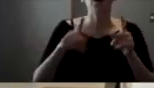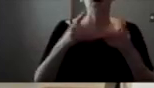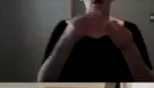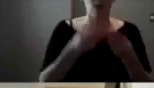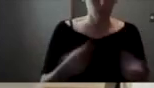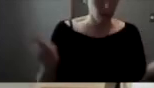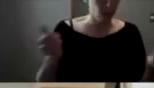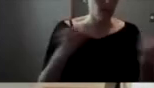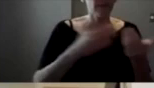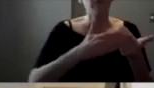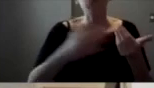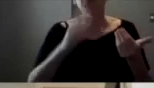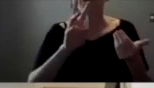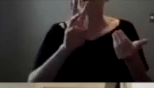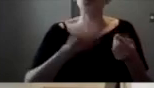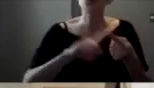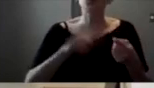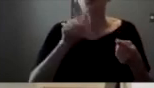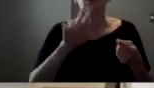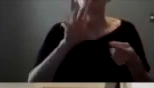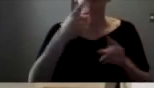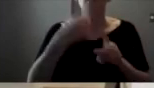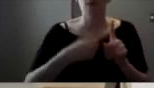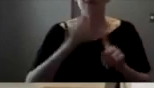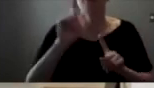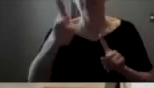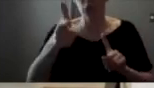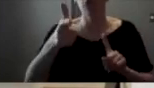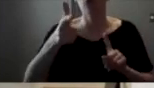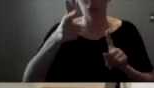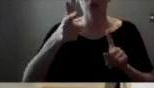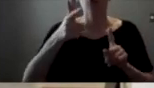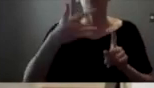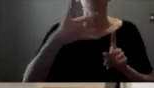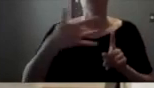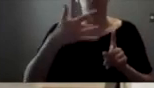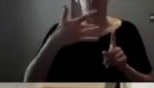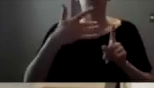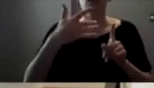the pre-epidemic levels. And so this, again,